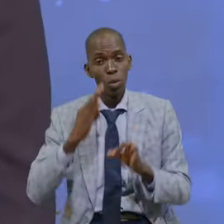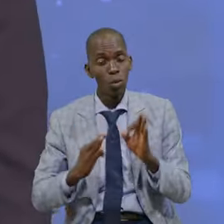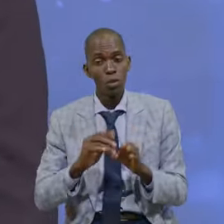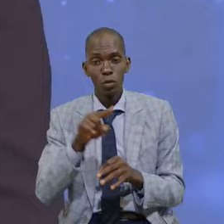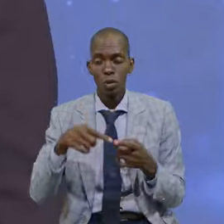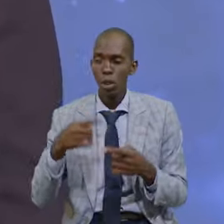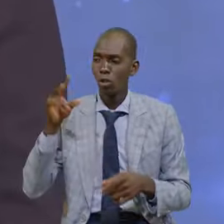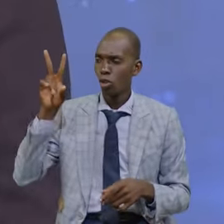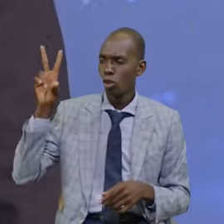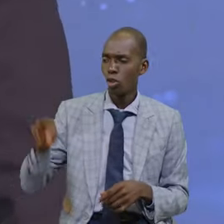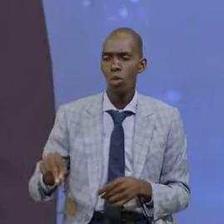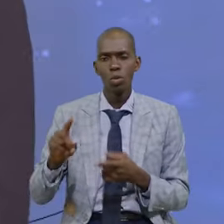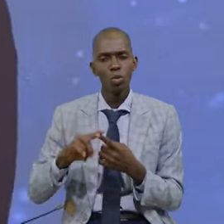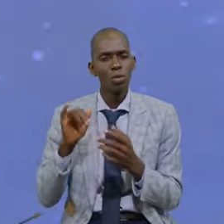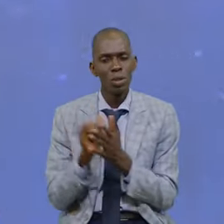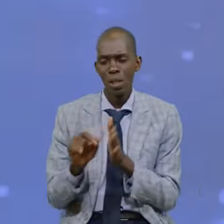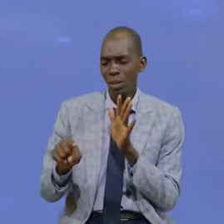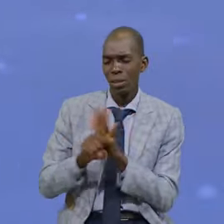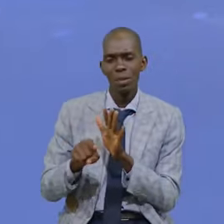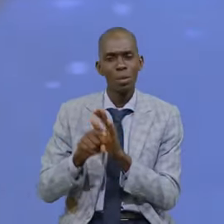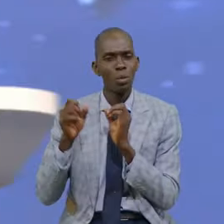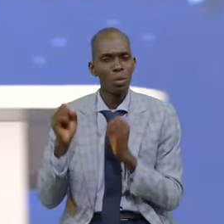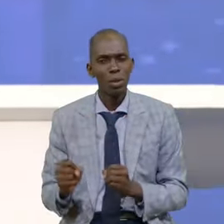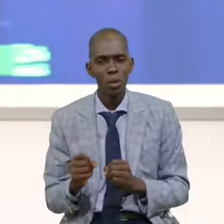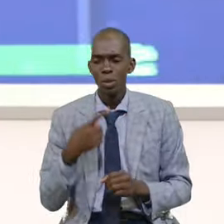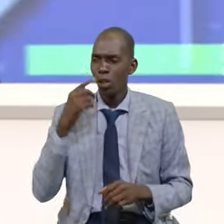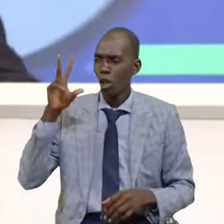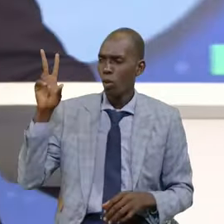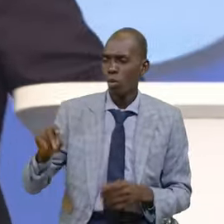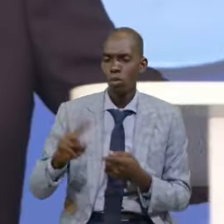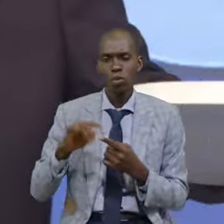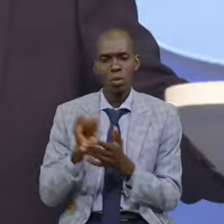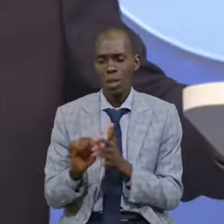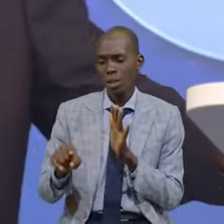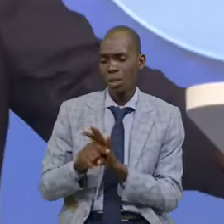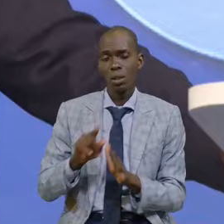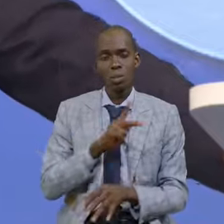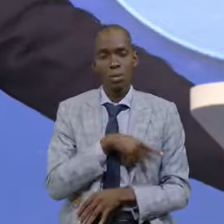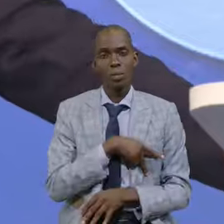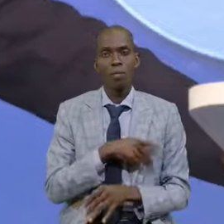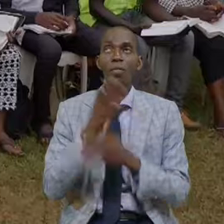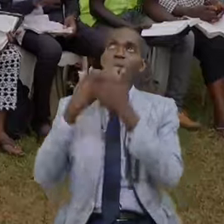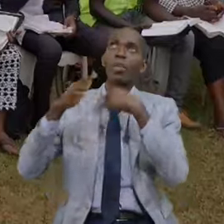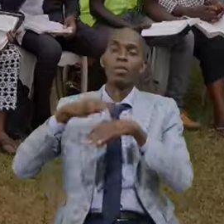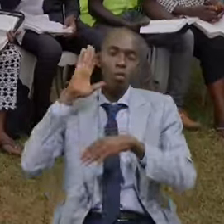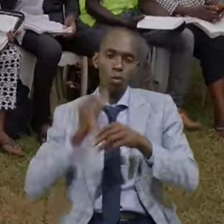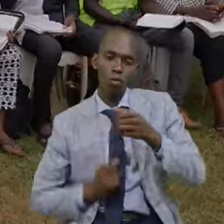that power, to that personality, heaven will say no.